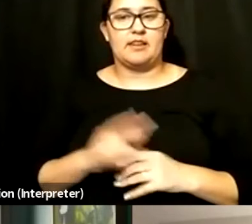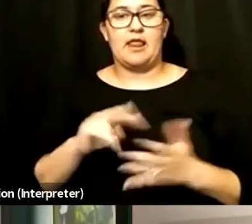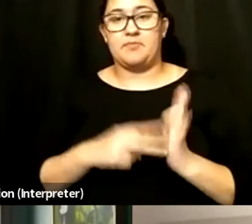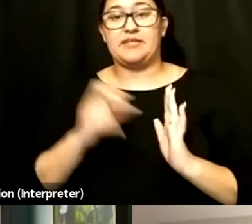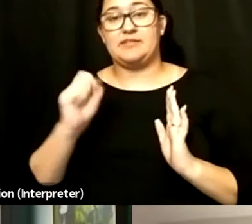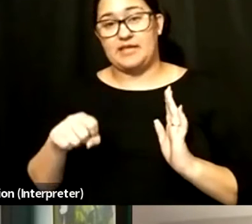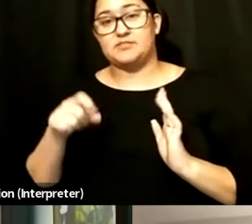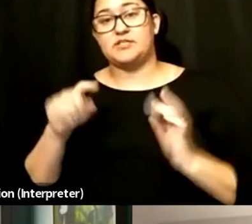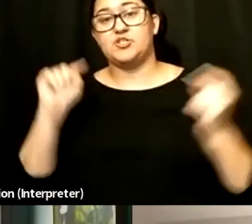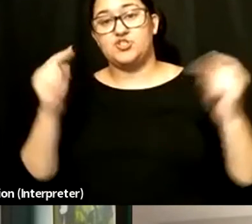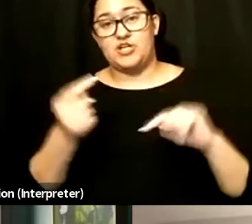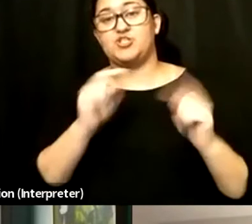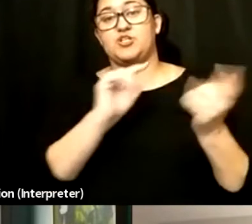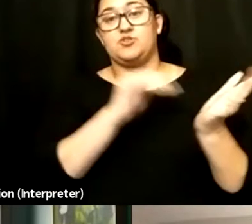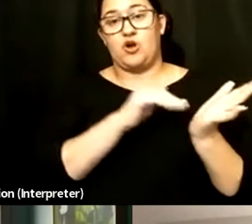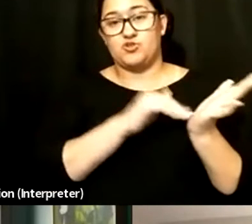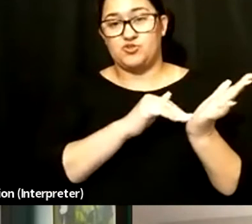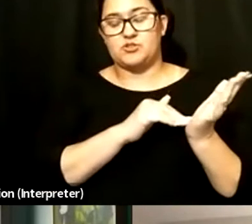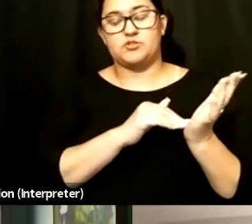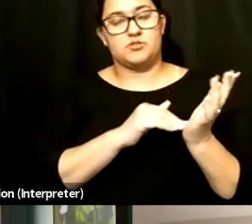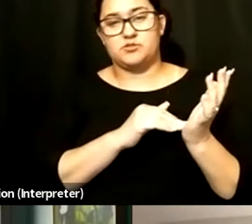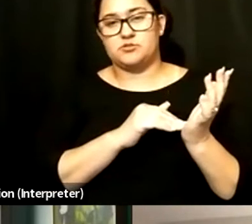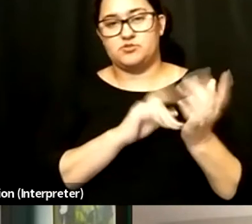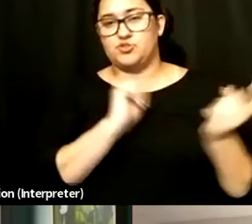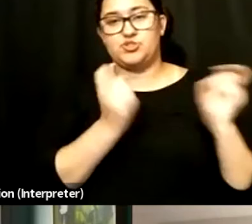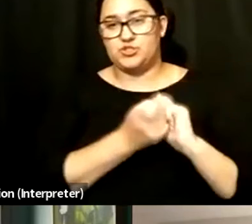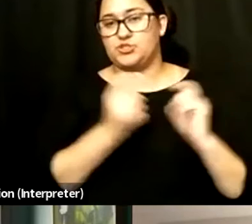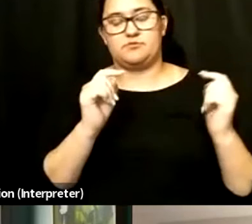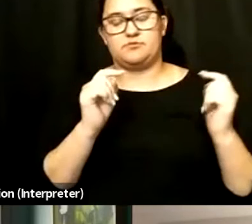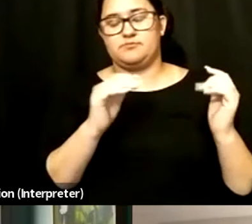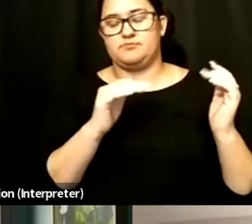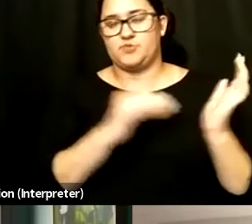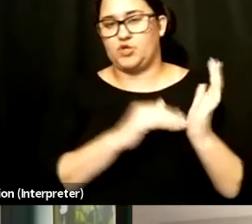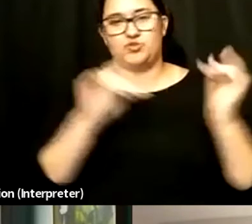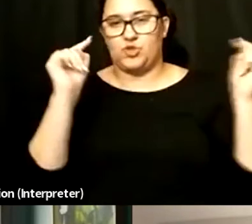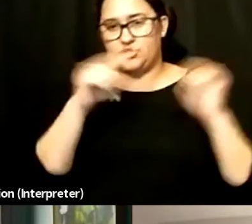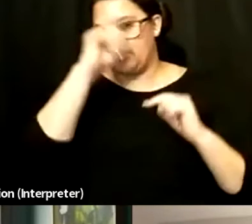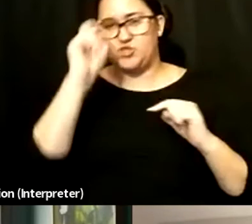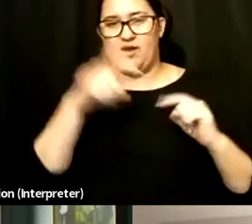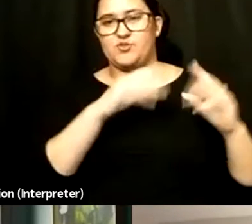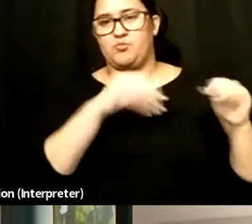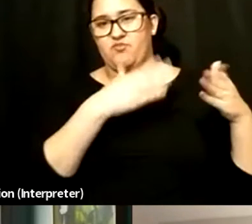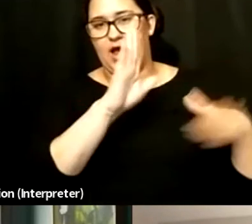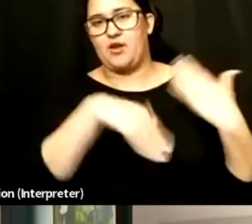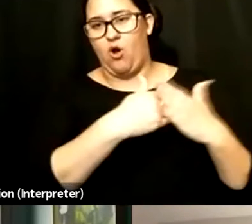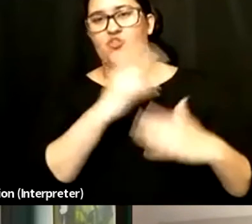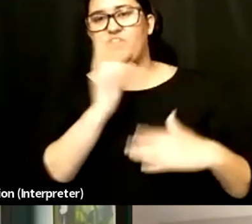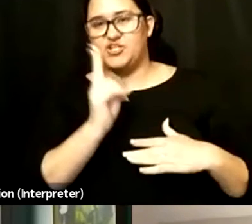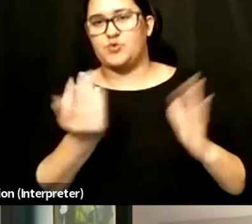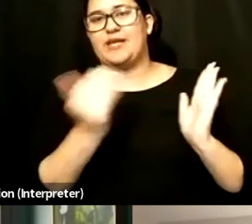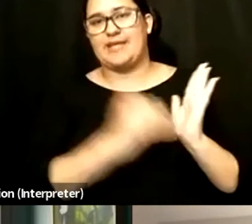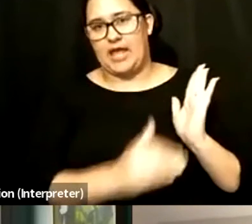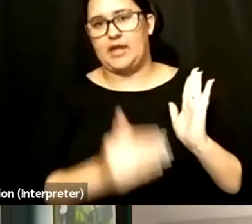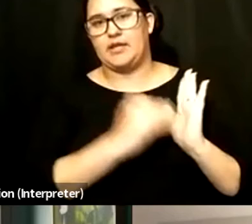because then you have to tell them your whole medical history all over again. But, it's just sometimes it's just